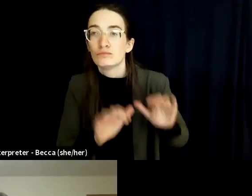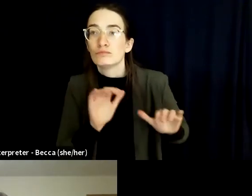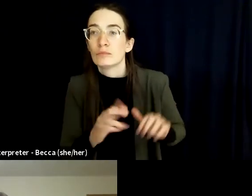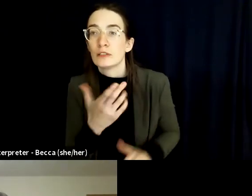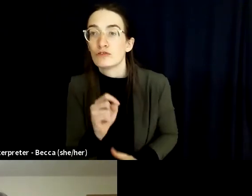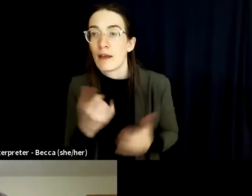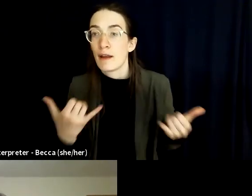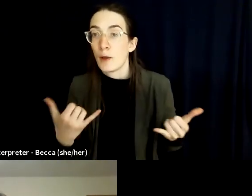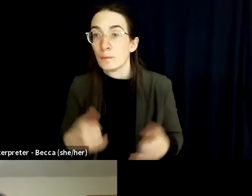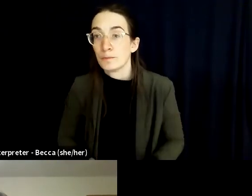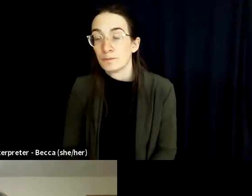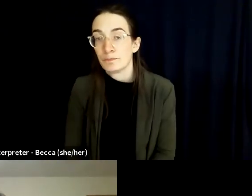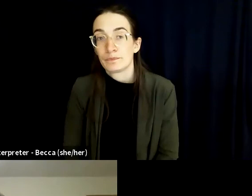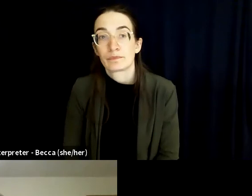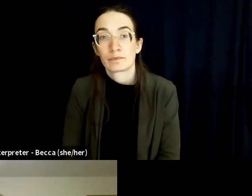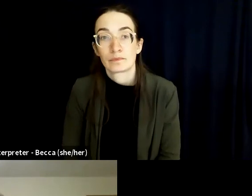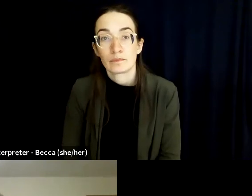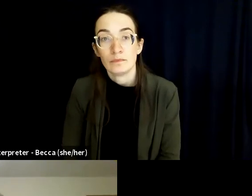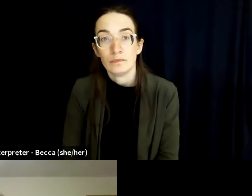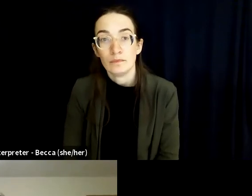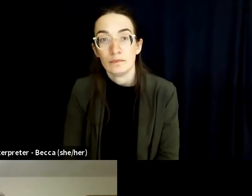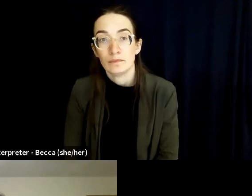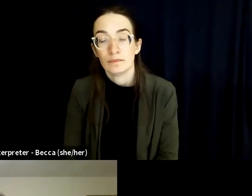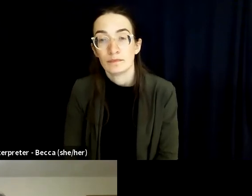So you can type it in the chat.